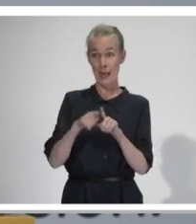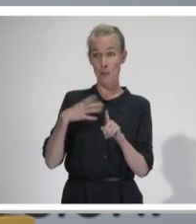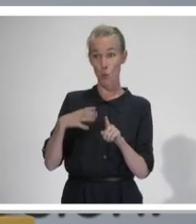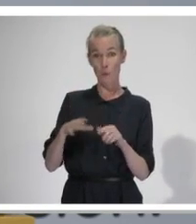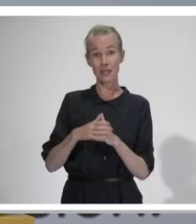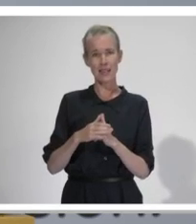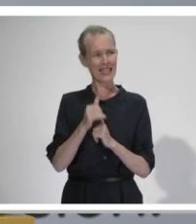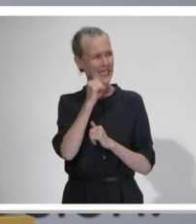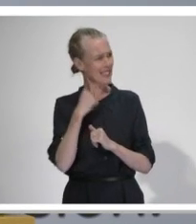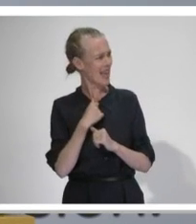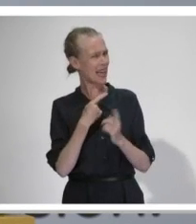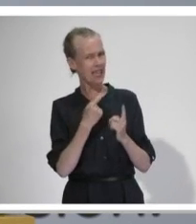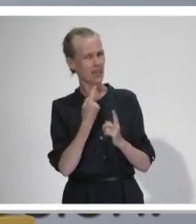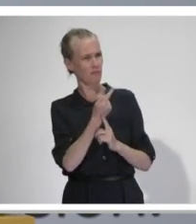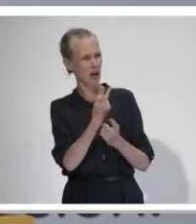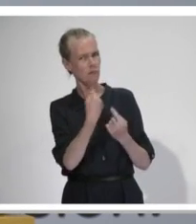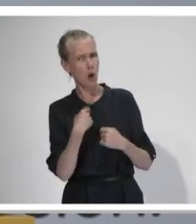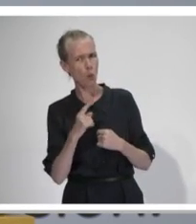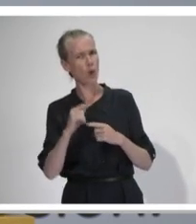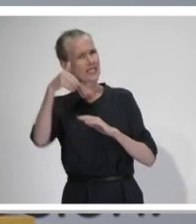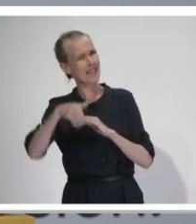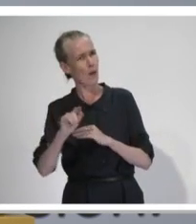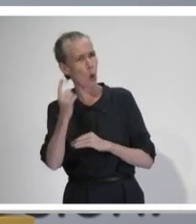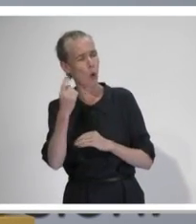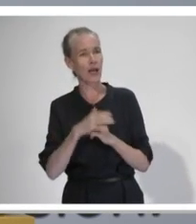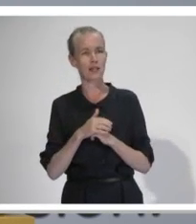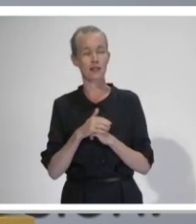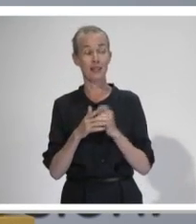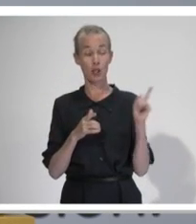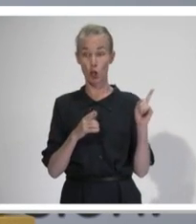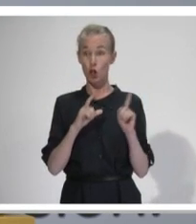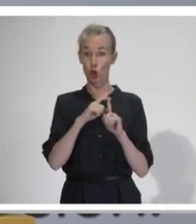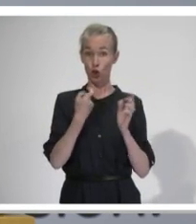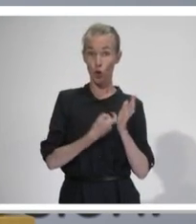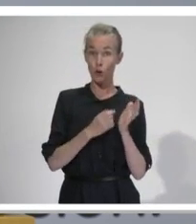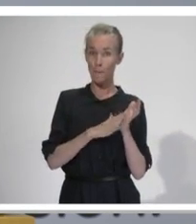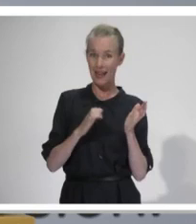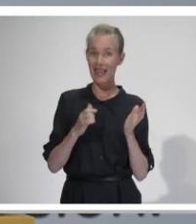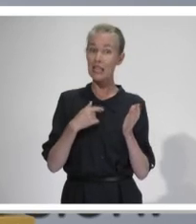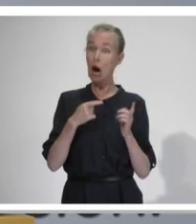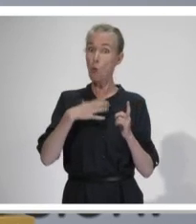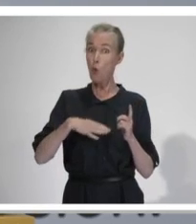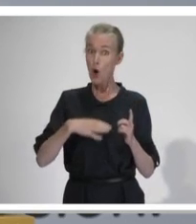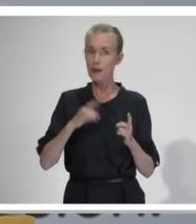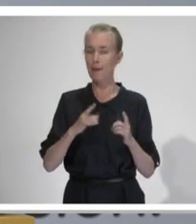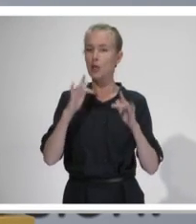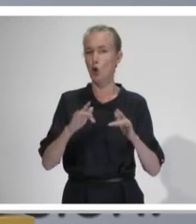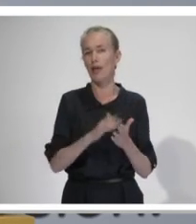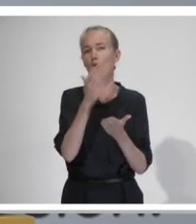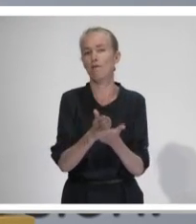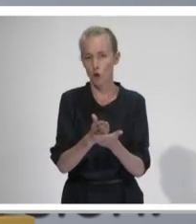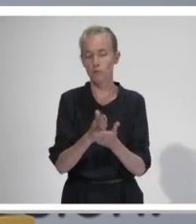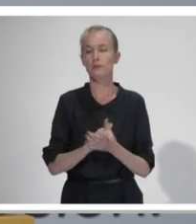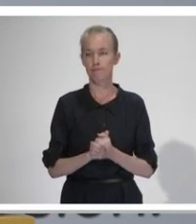South Auckland. South Auckland would be one of the communities that we would want to get some testing done. We just haven't been able to organise that for today. Okay, just over here.